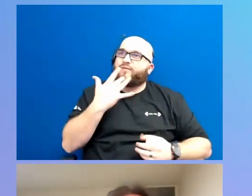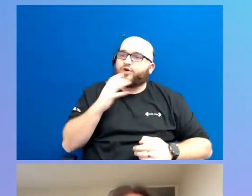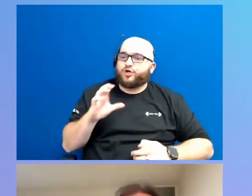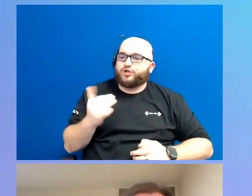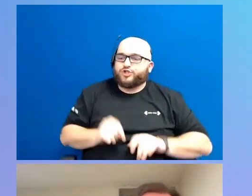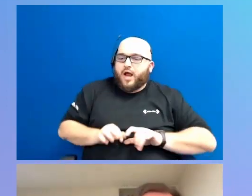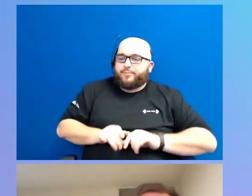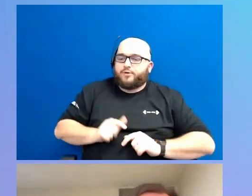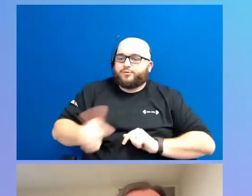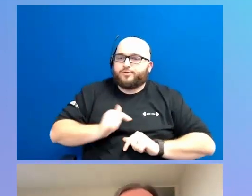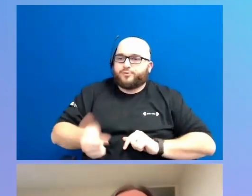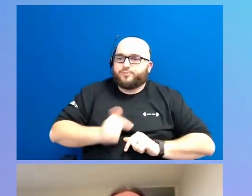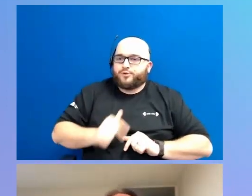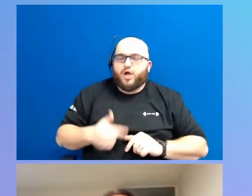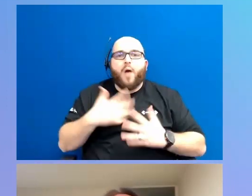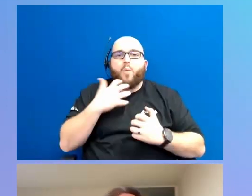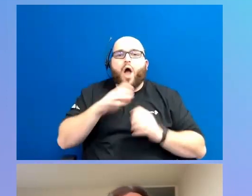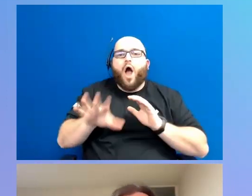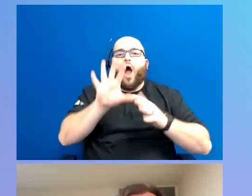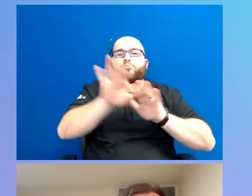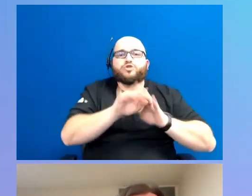options, it can generate options for you.